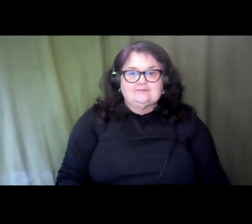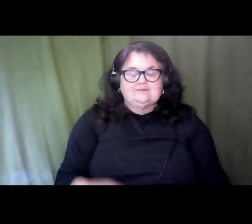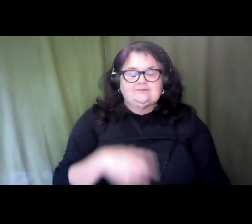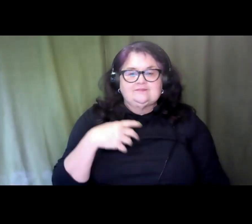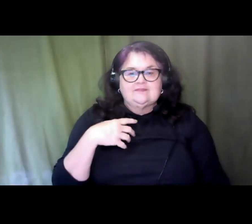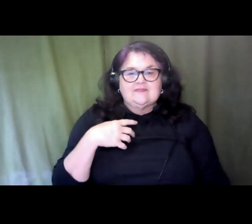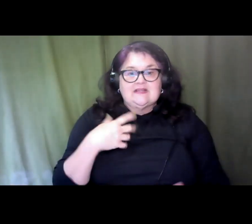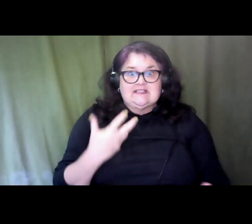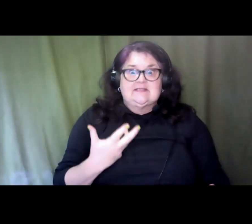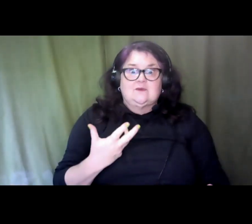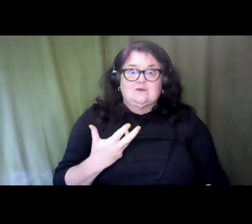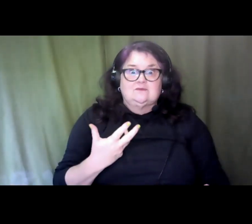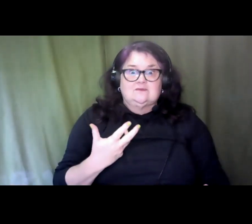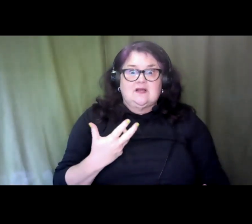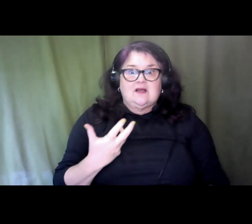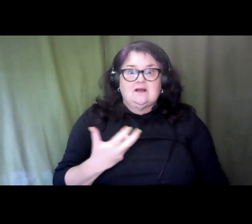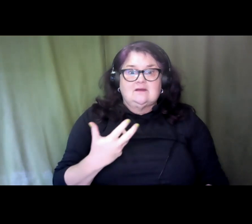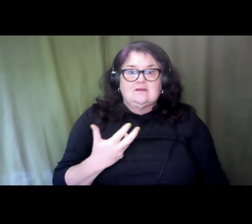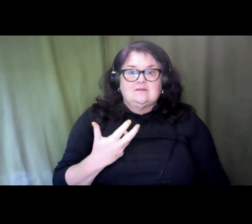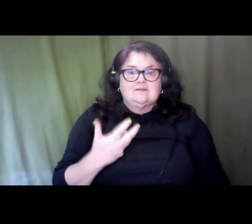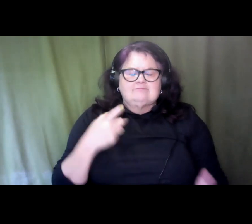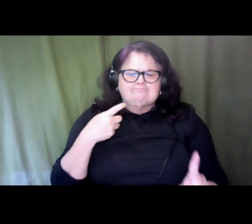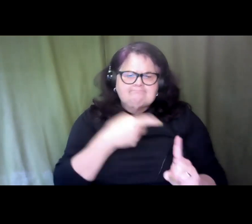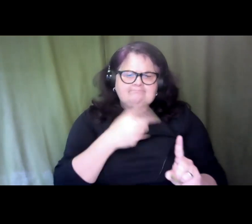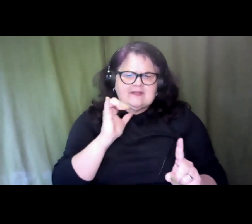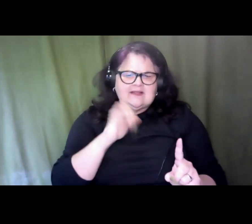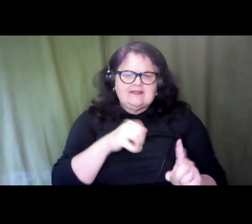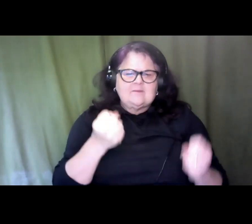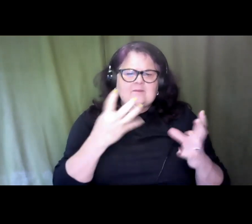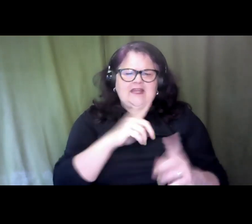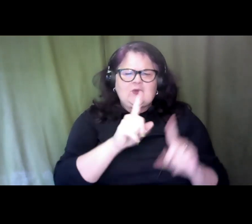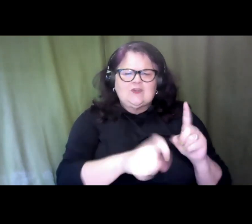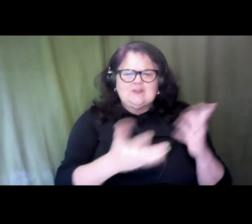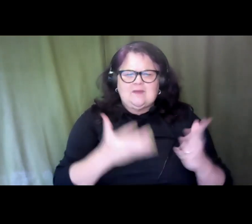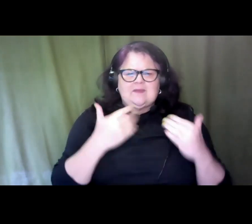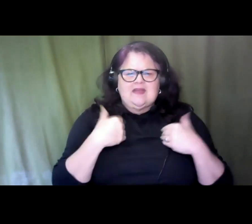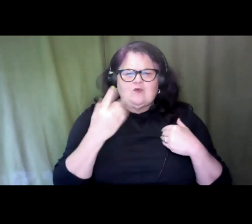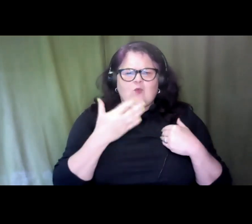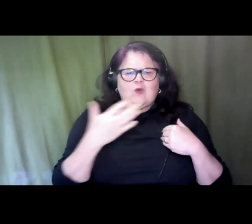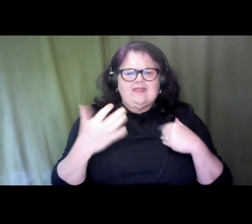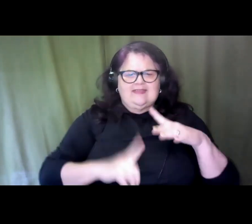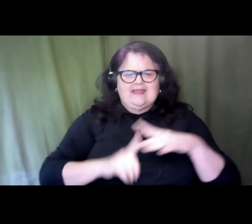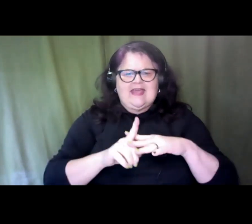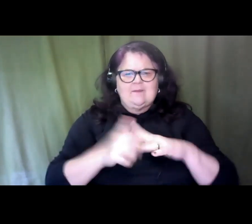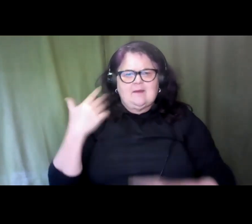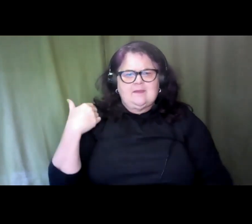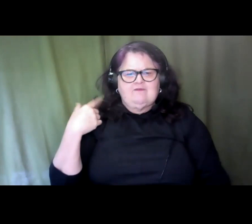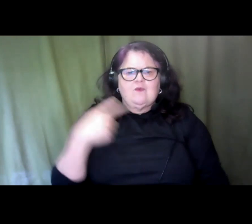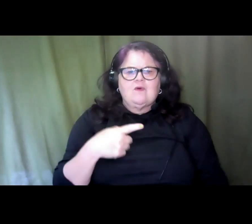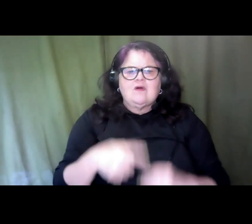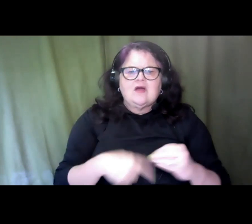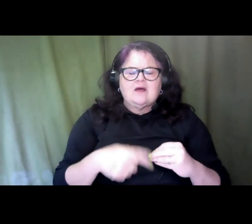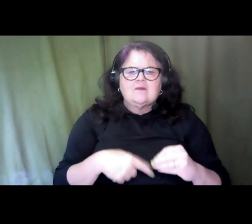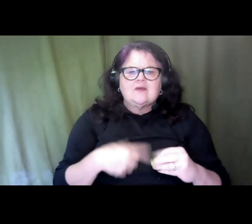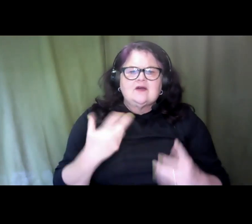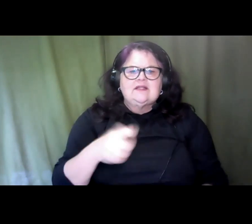So just to that question, there's a lot of questions we might have for you, but there was one thing that came up previously about sort of the need